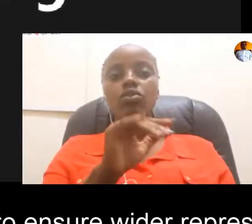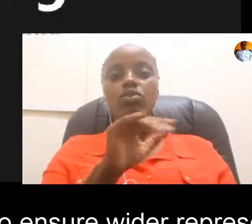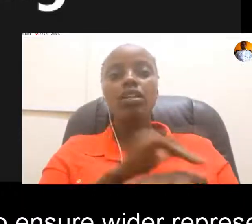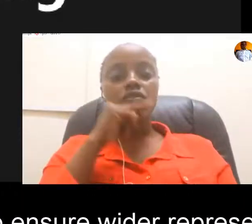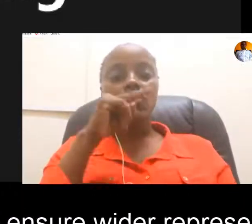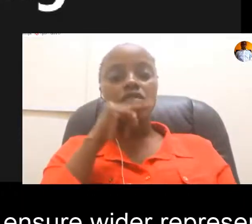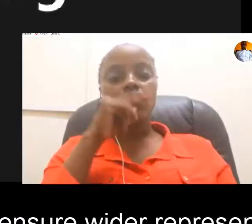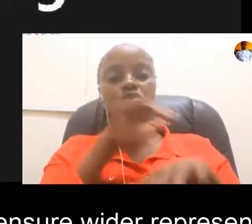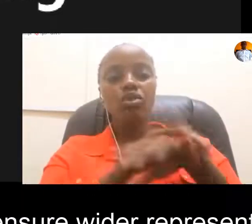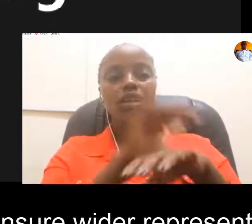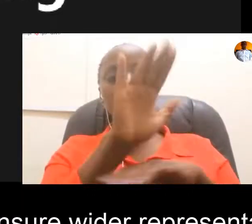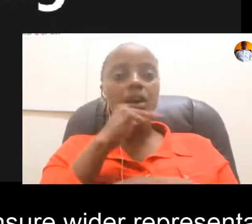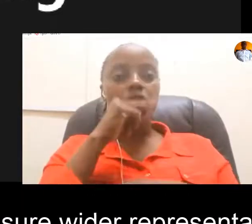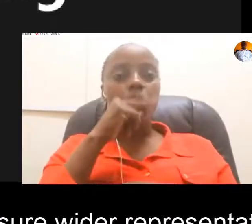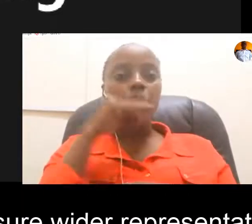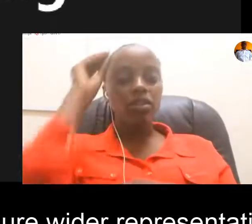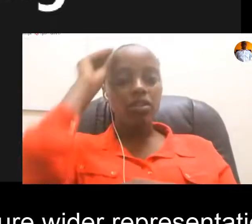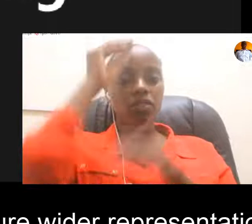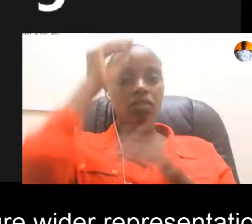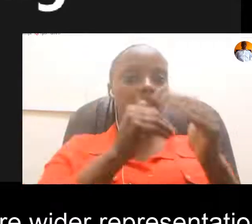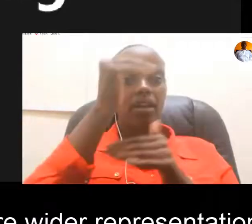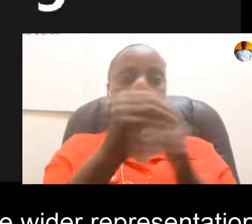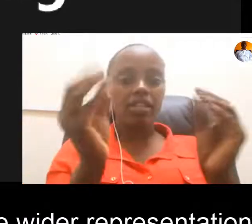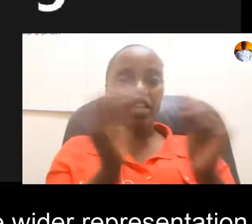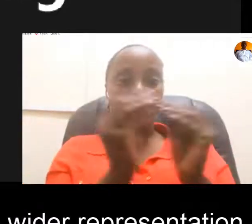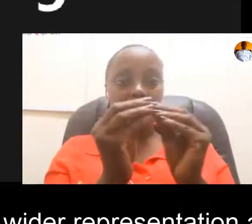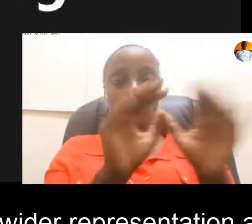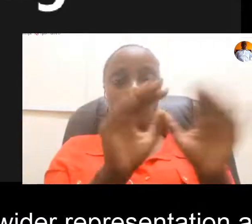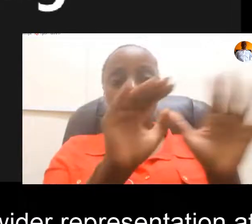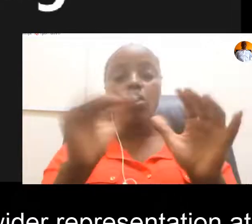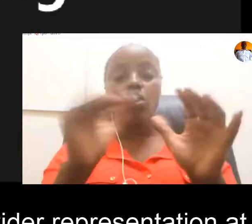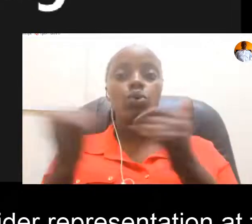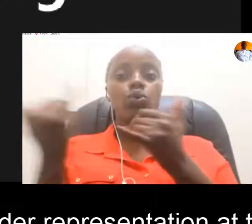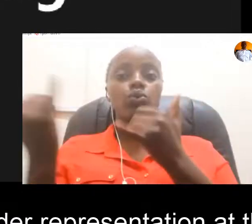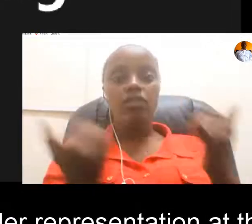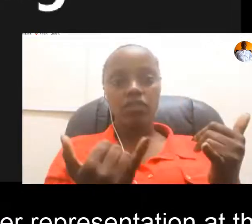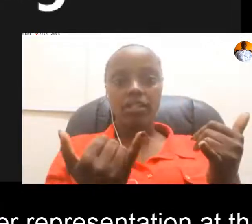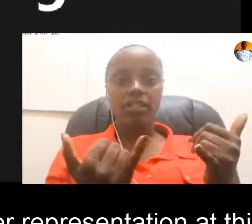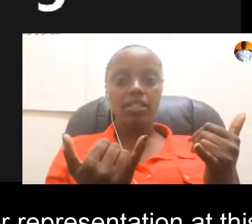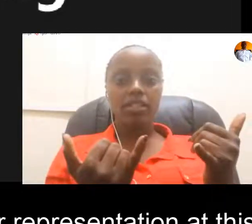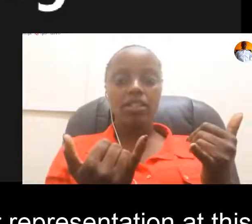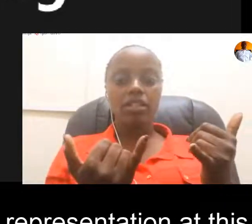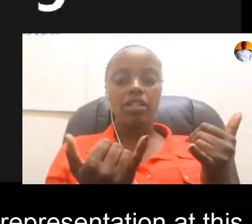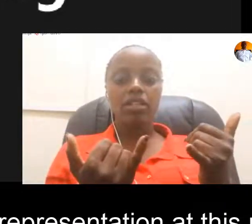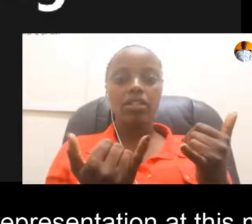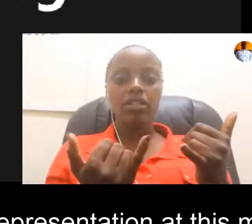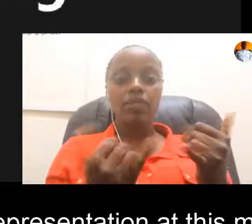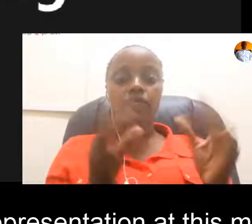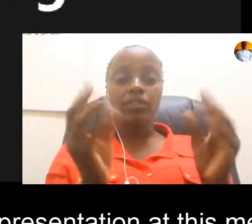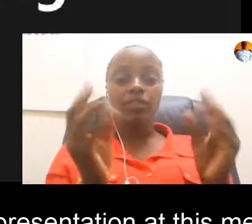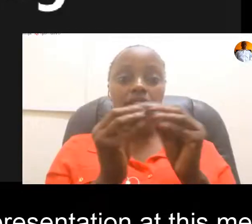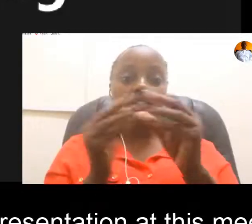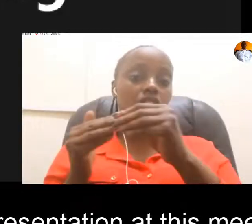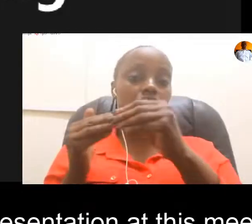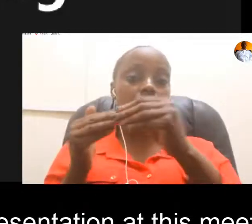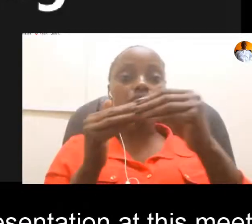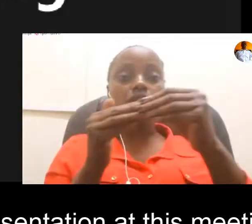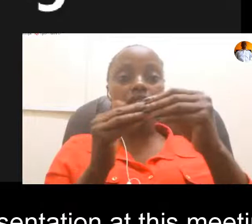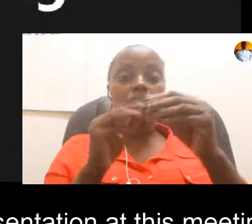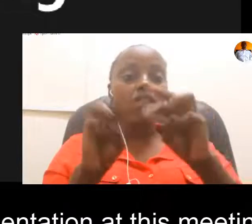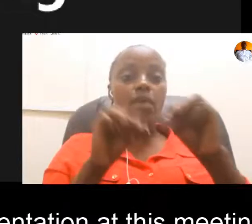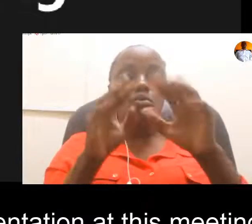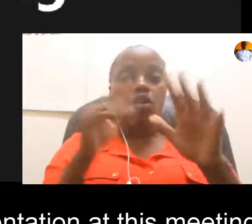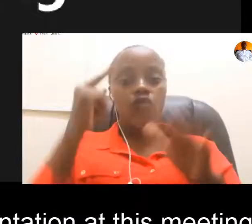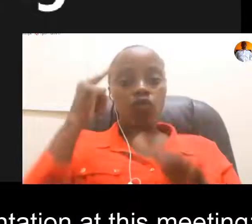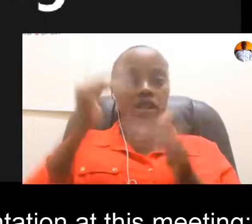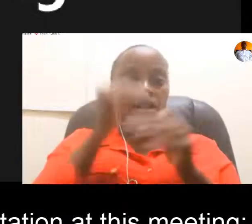views in the next session. I want to invite the session lead, the moderator for the next session.